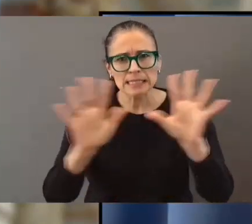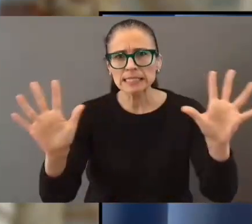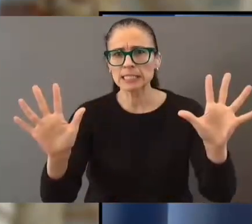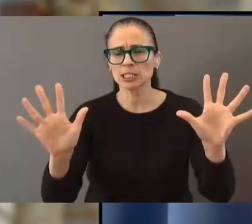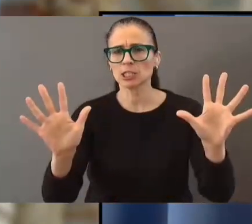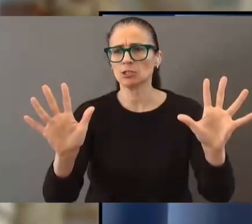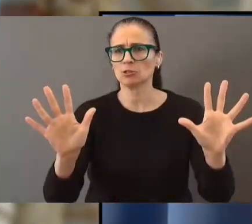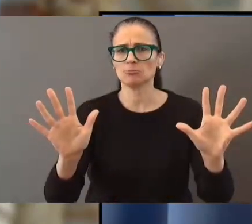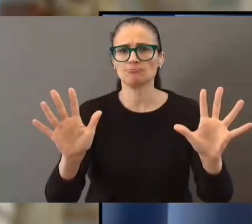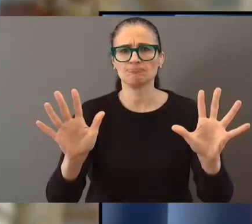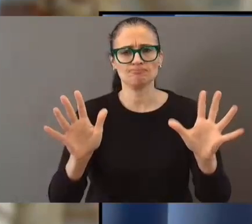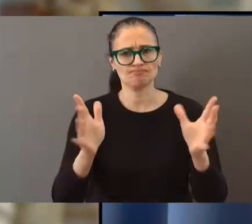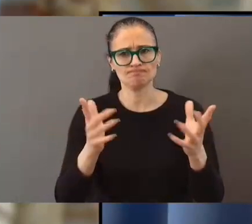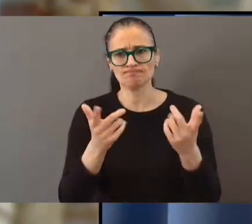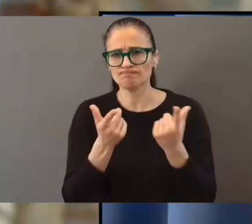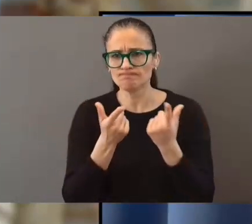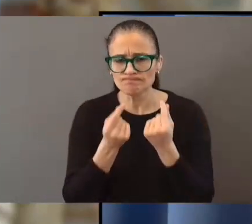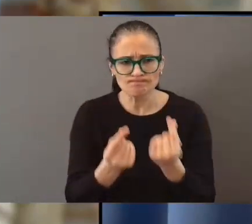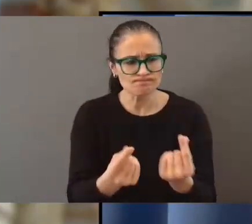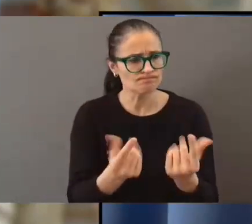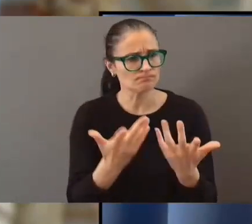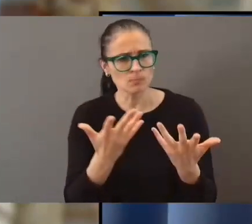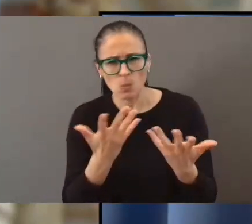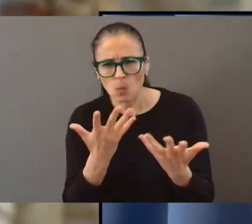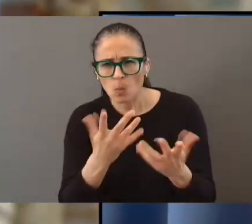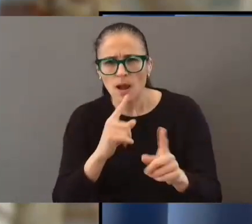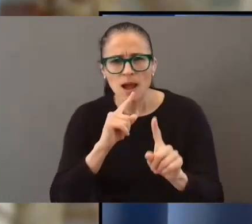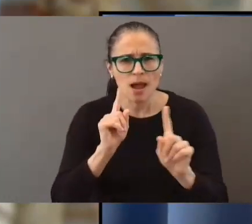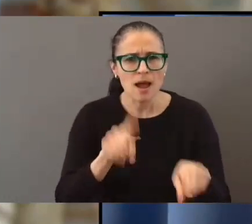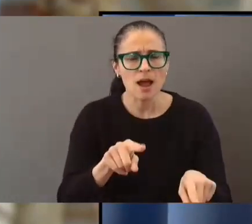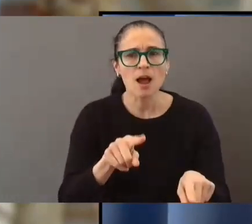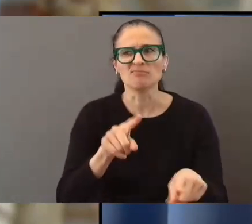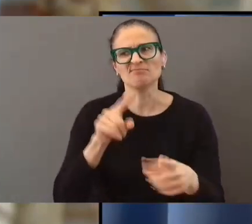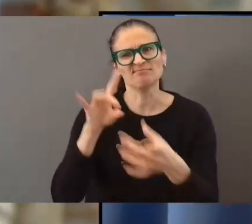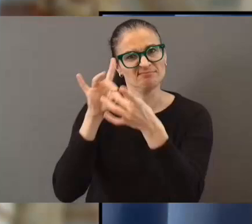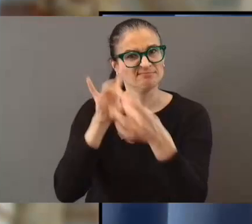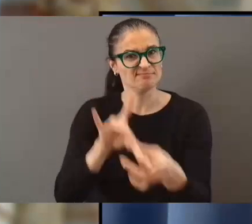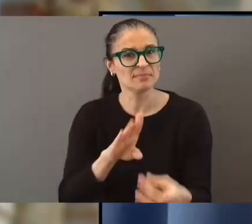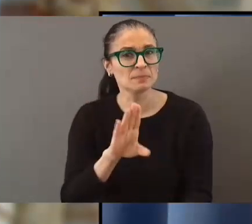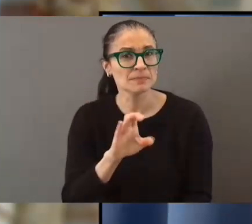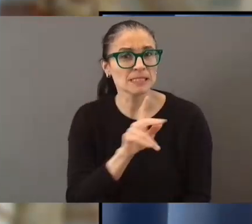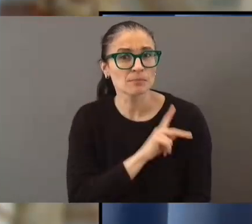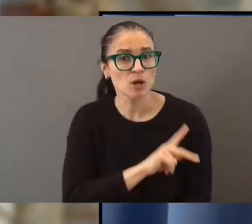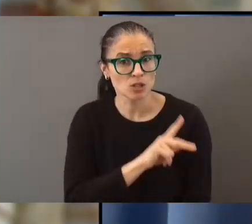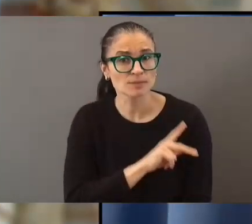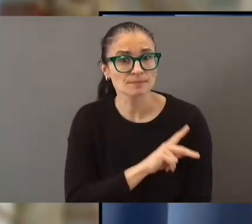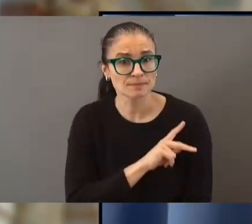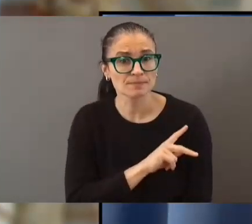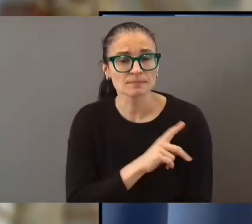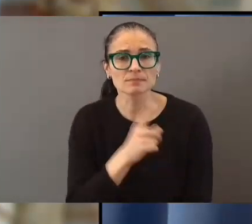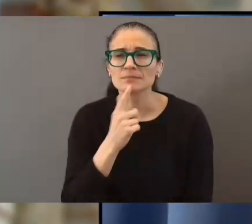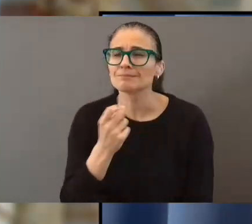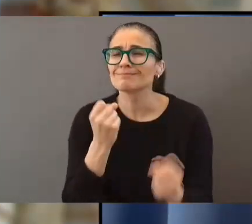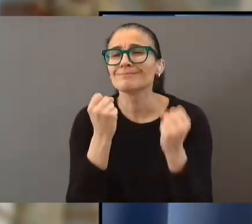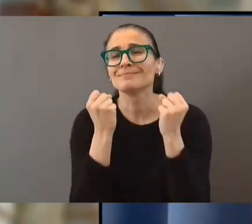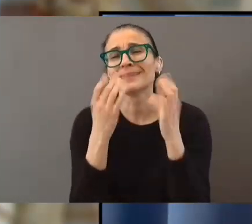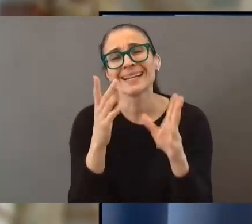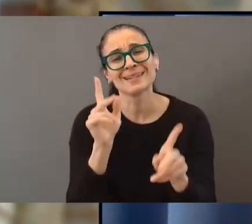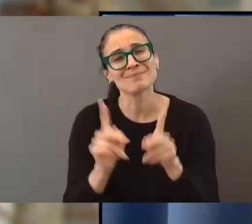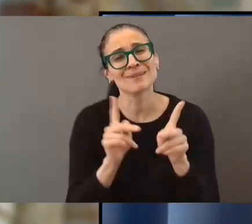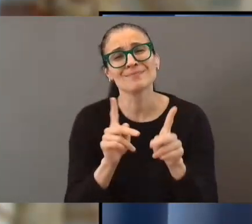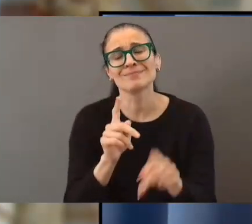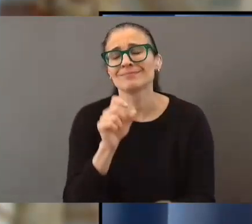when it comes to our BC parks. So many people absolutely love getting out into BC parks, and we are